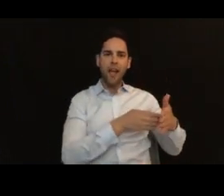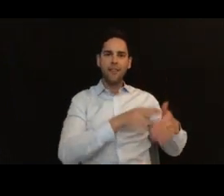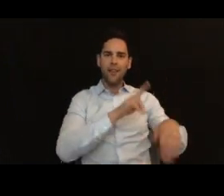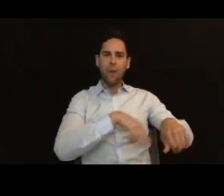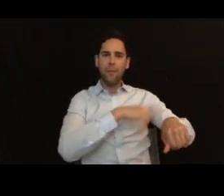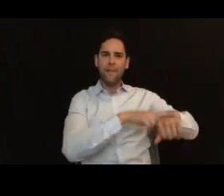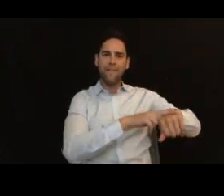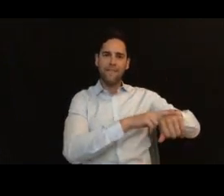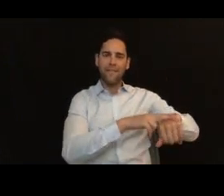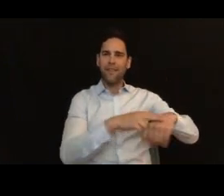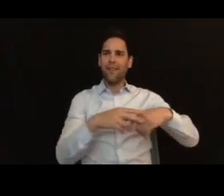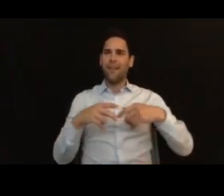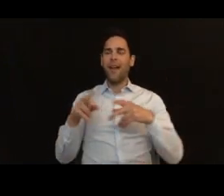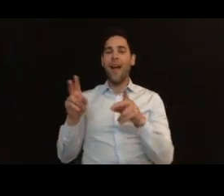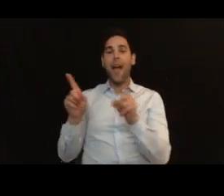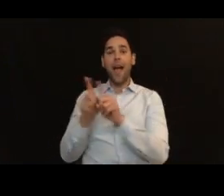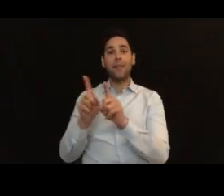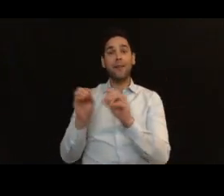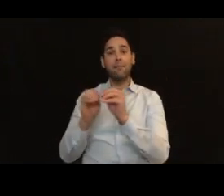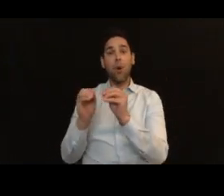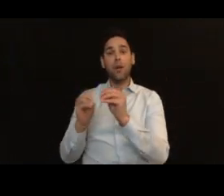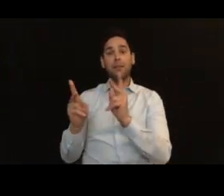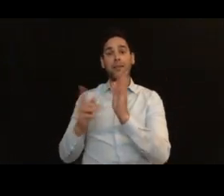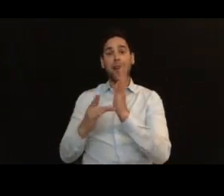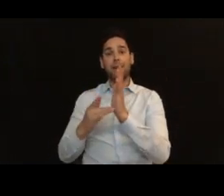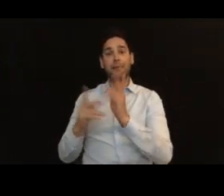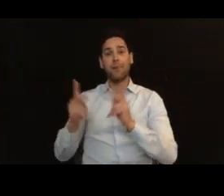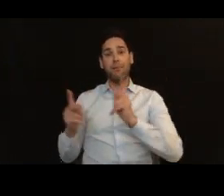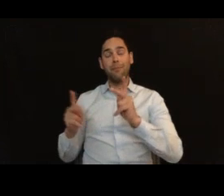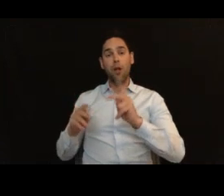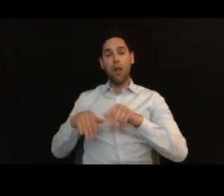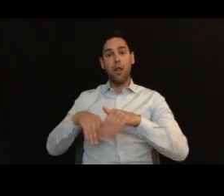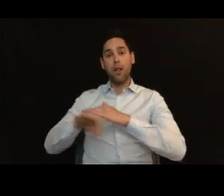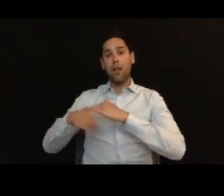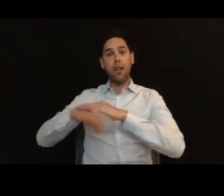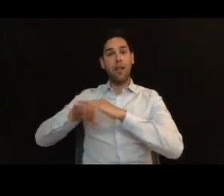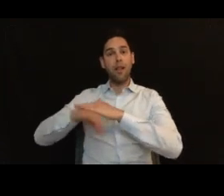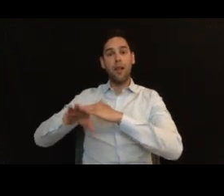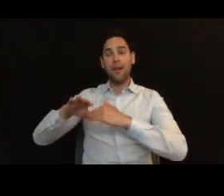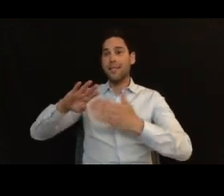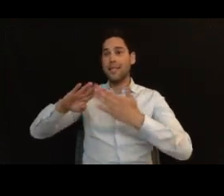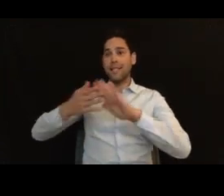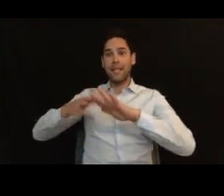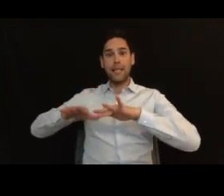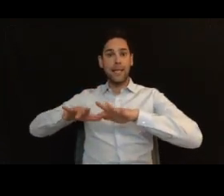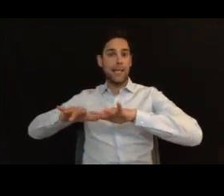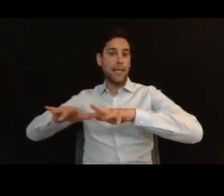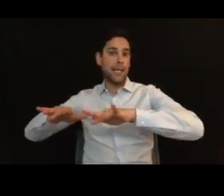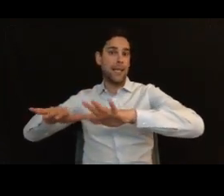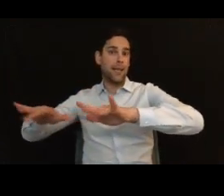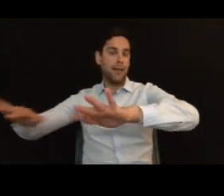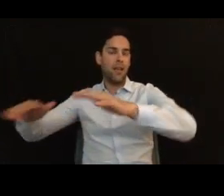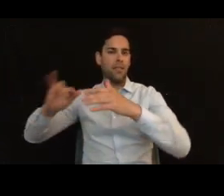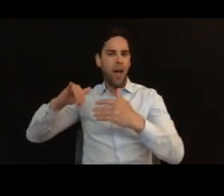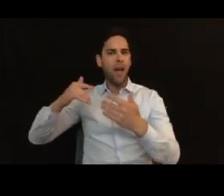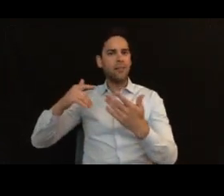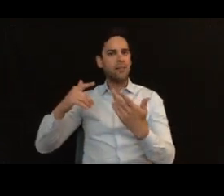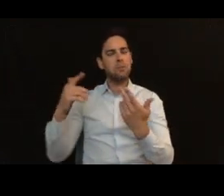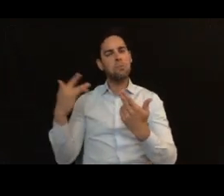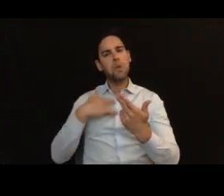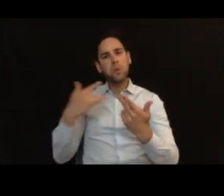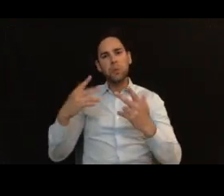city, there is this persona, this stereotypical persona of what the techie is, and it's usually a white